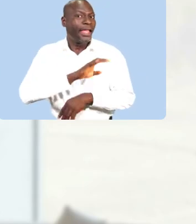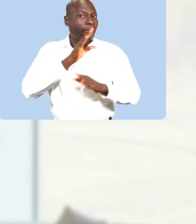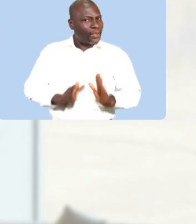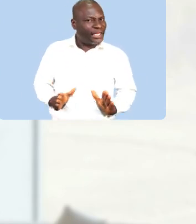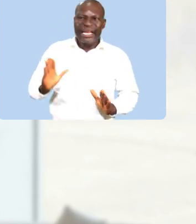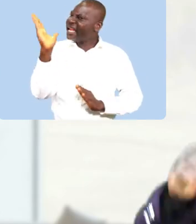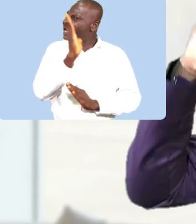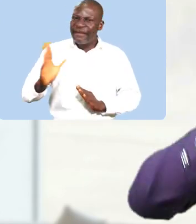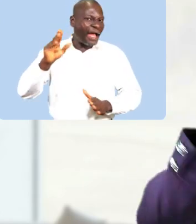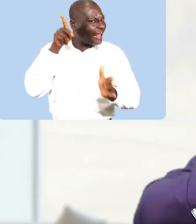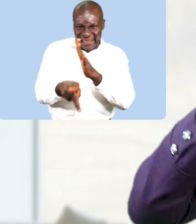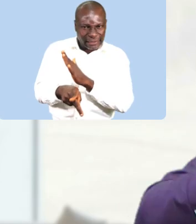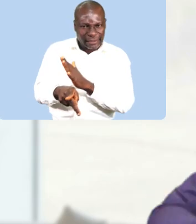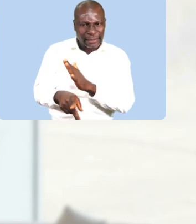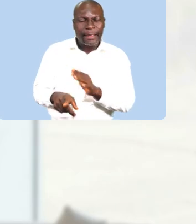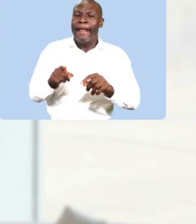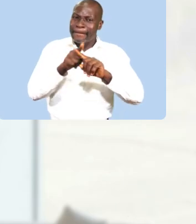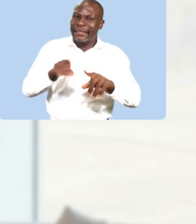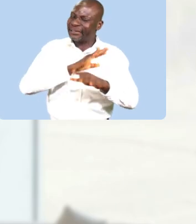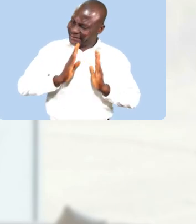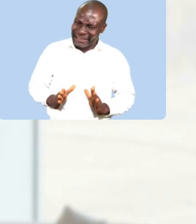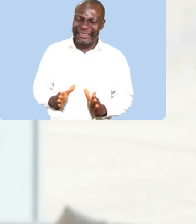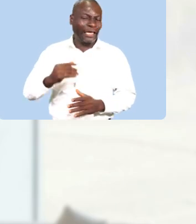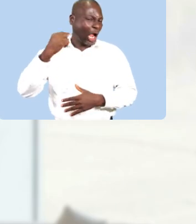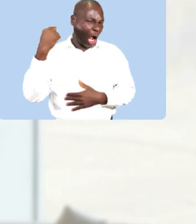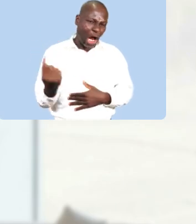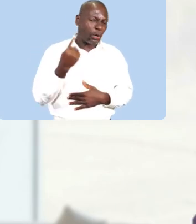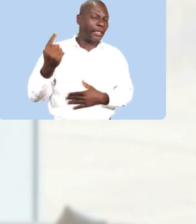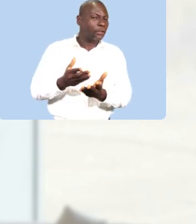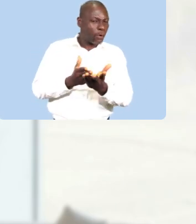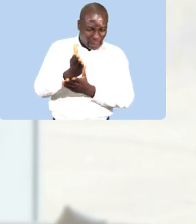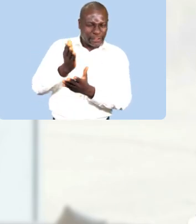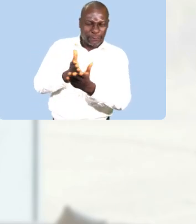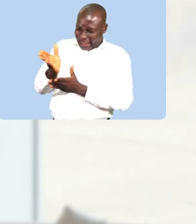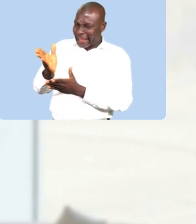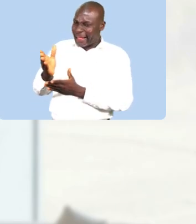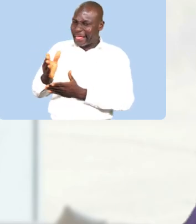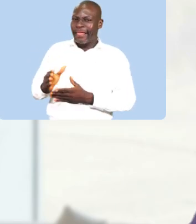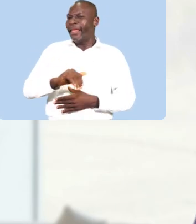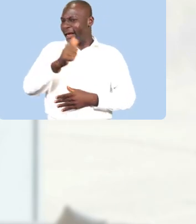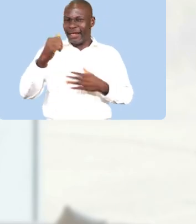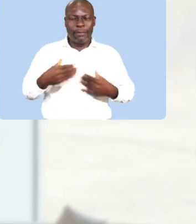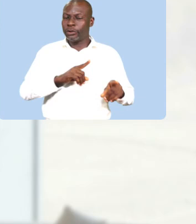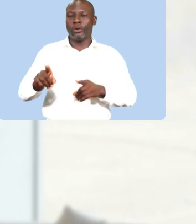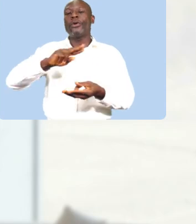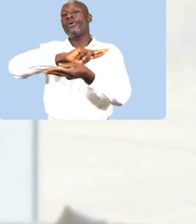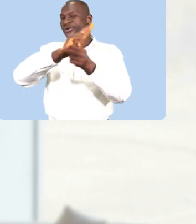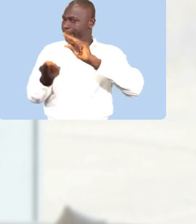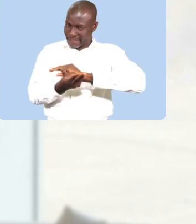that. Even Christianity calls for repentance. So ni pa biara all this adwuma no on sacra na